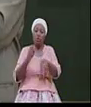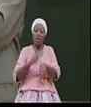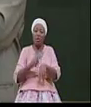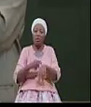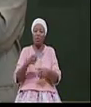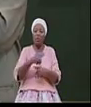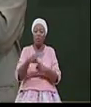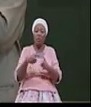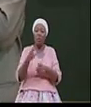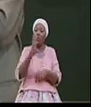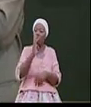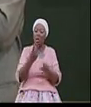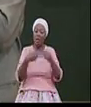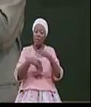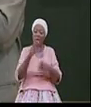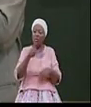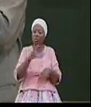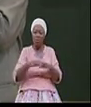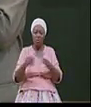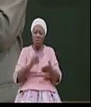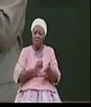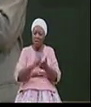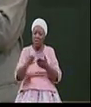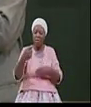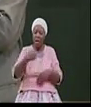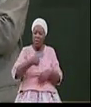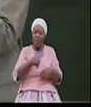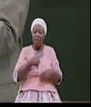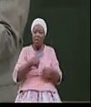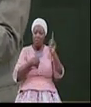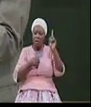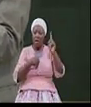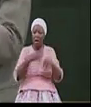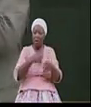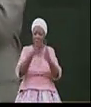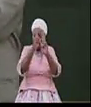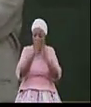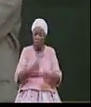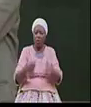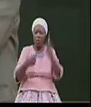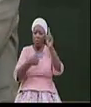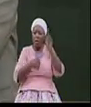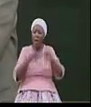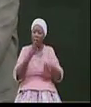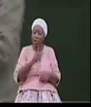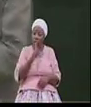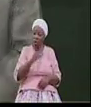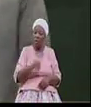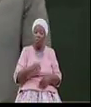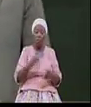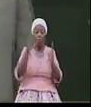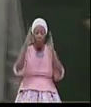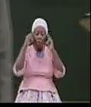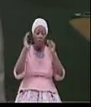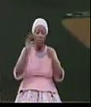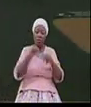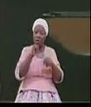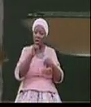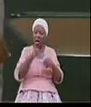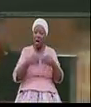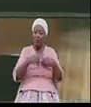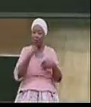not sanctify me, honor me. Actually, Moses, you shouldn't be dying now, but because of